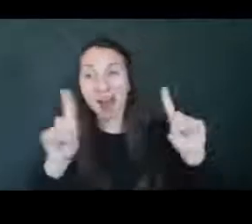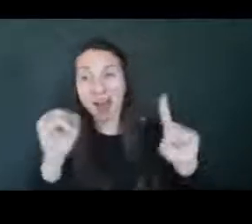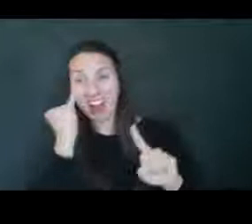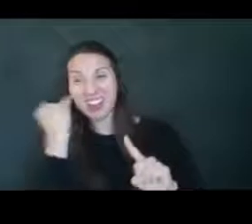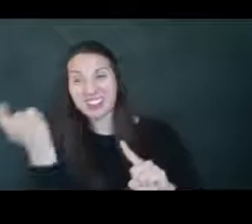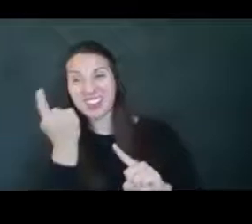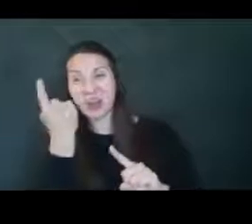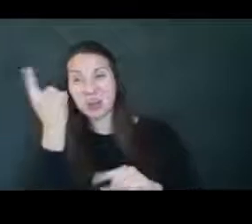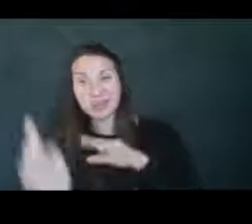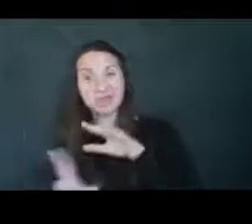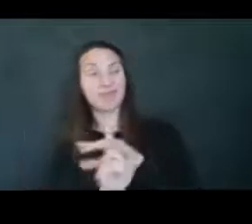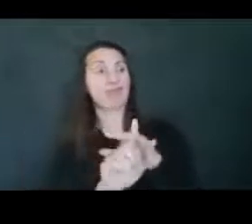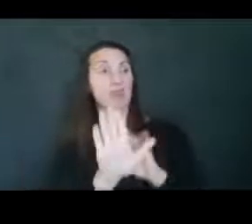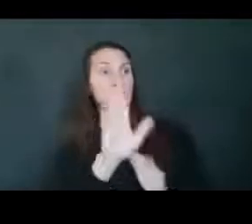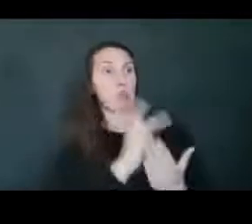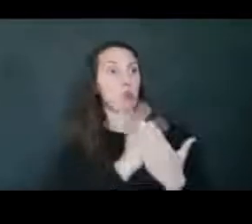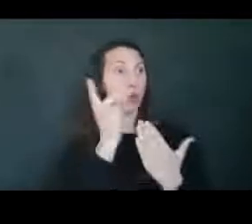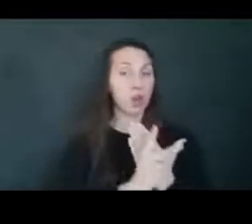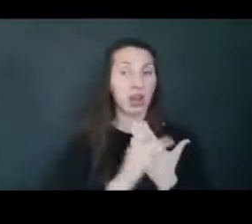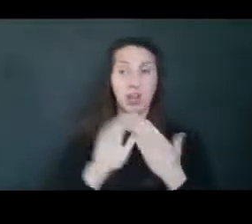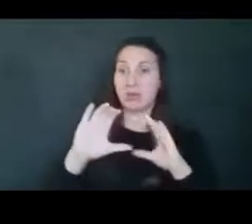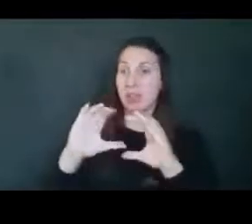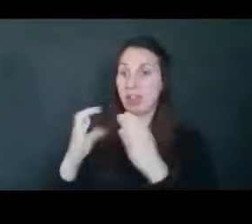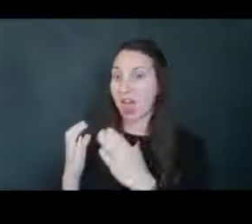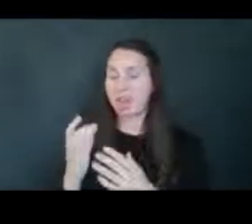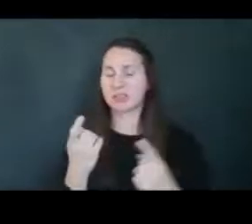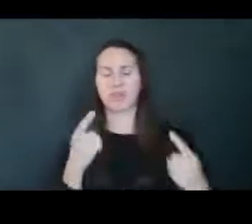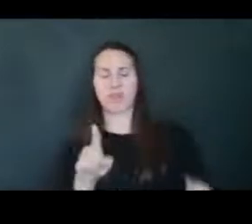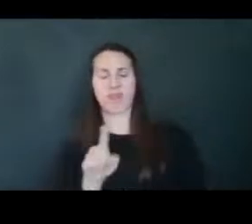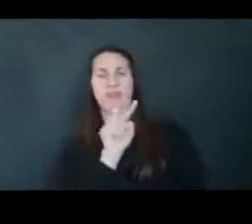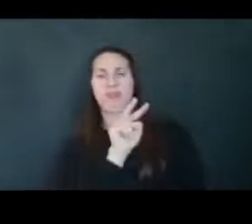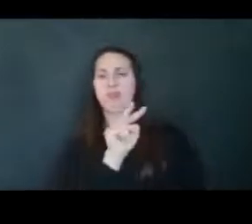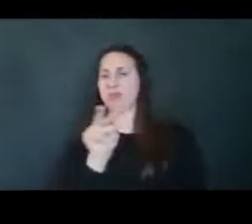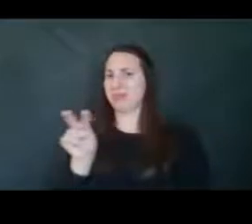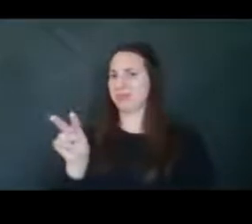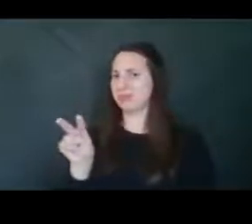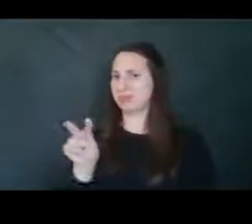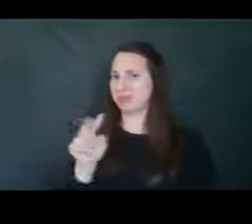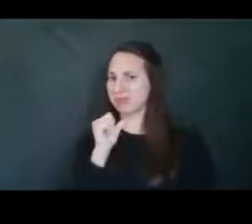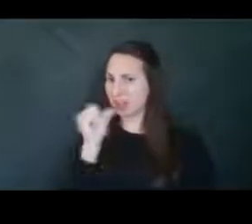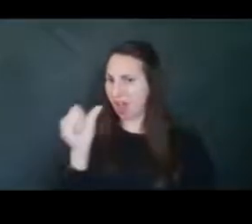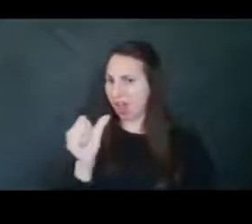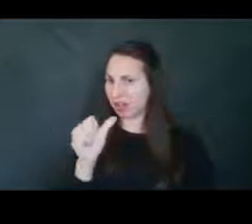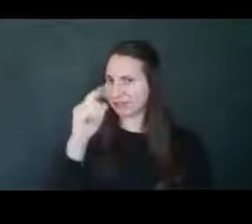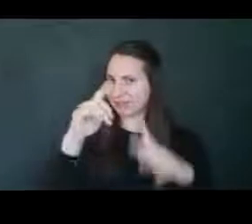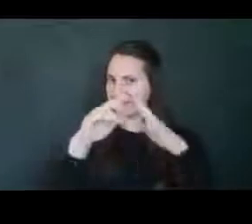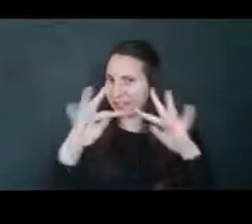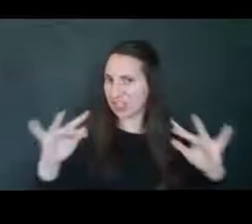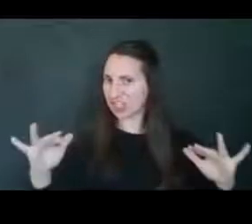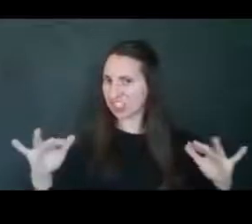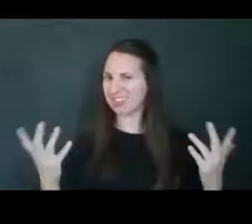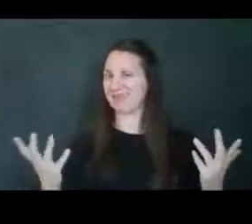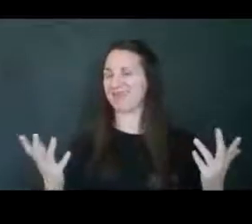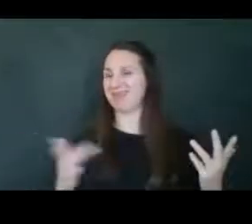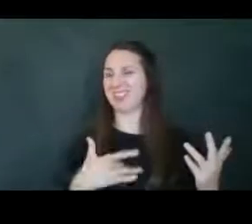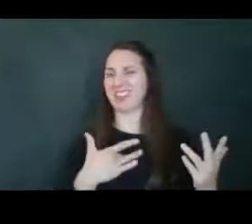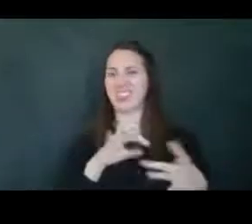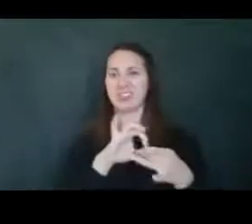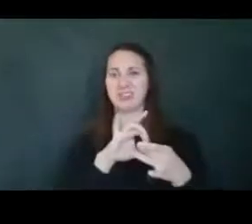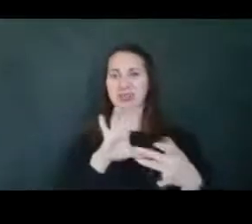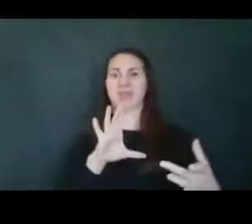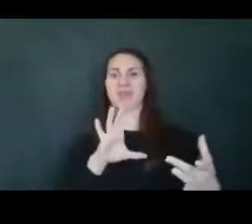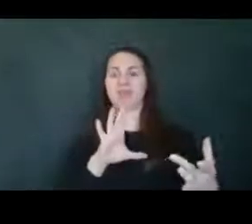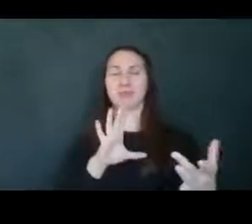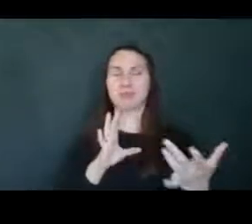synagogue or your class and that's not represented, then there's a disconnect in the expectations of